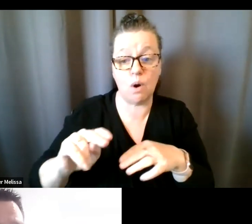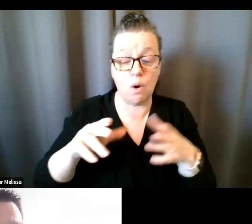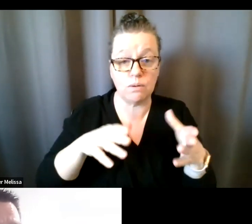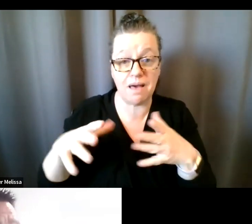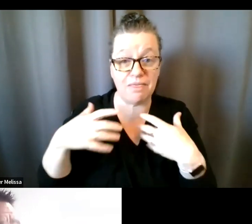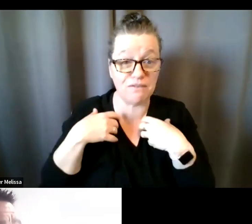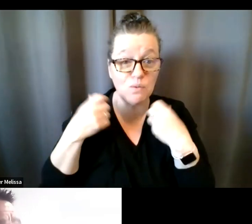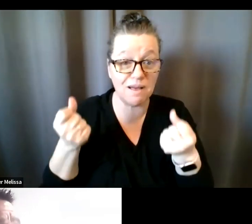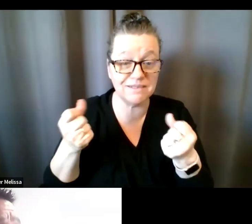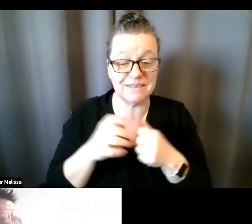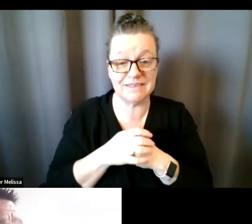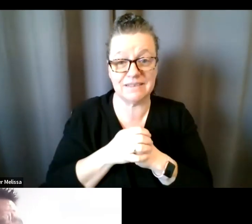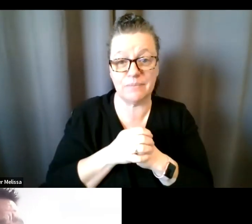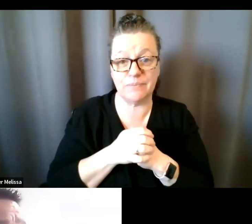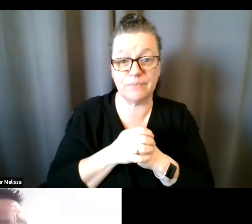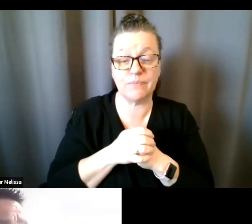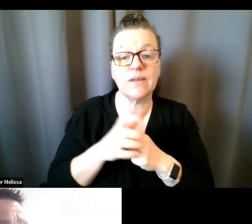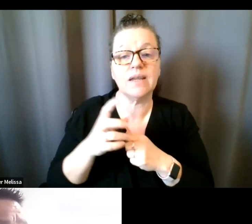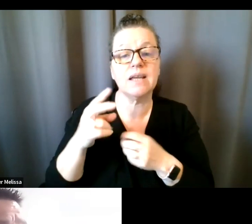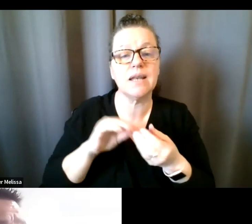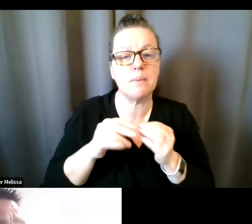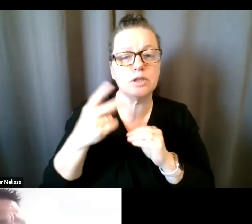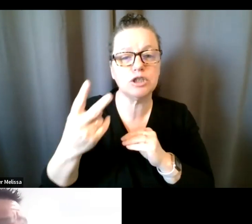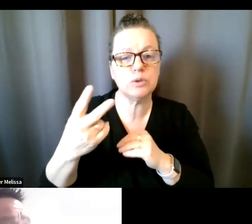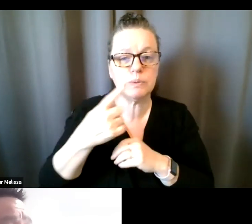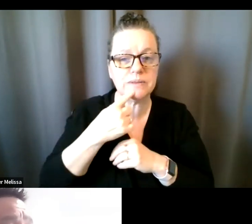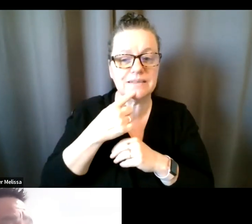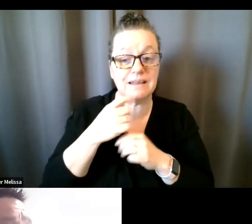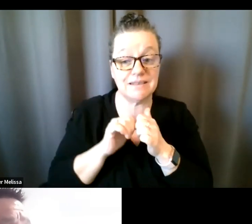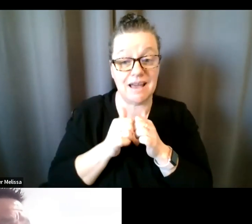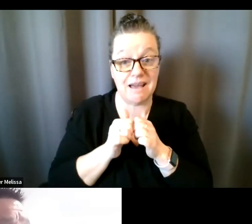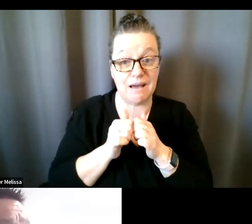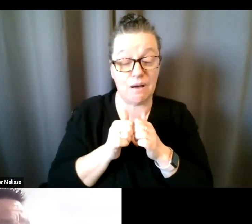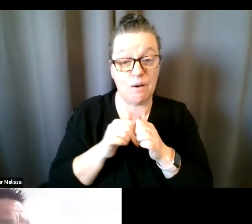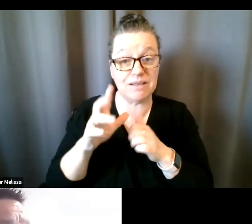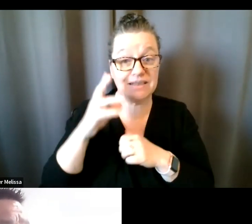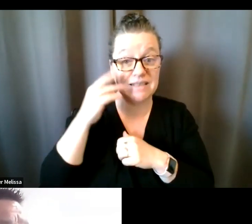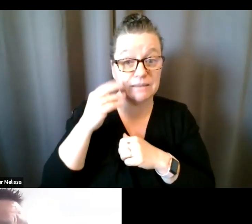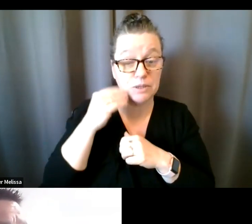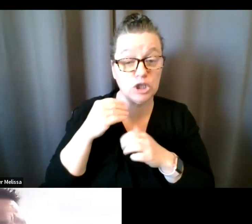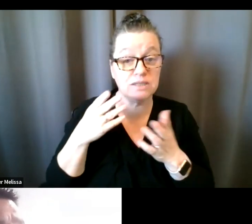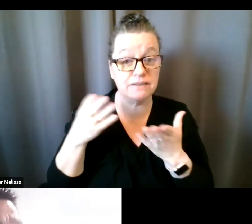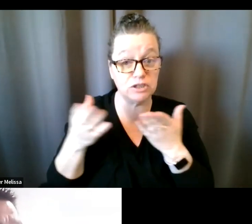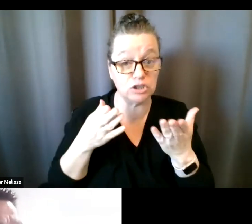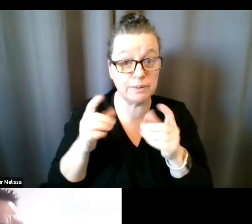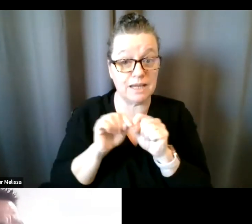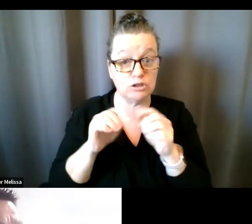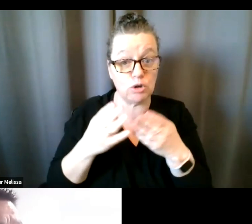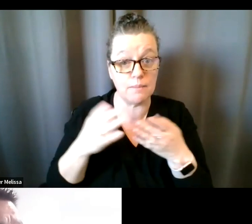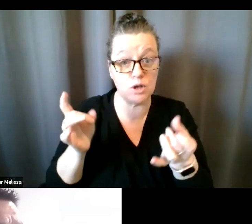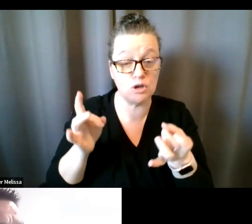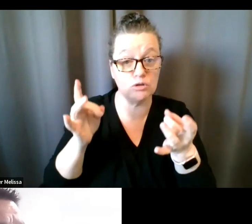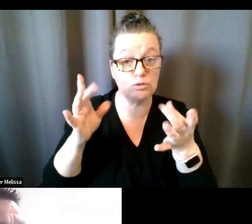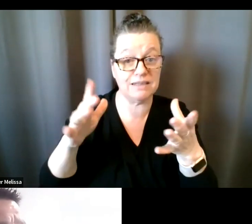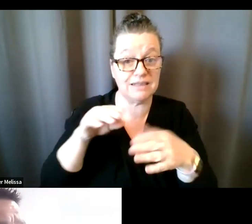wellness. Two says, how has the experience of serving as a tribal crisis counselor